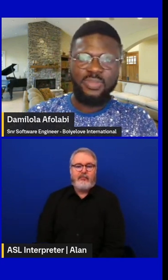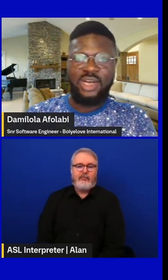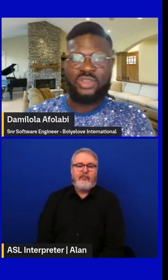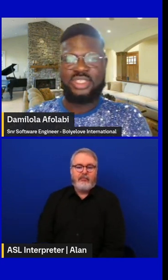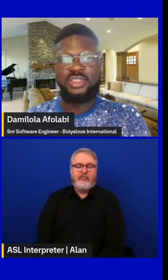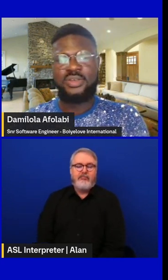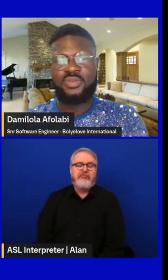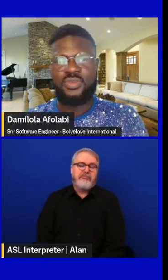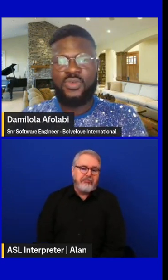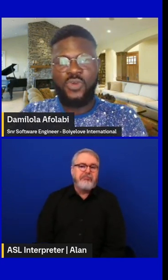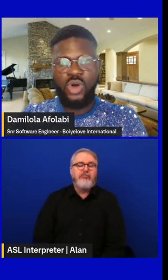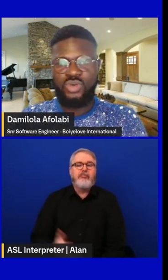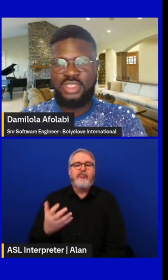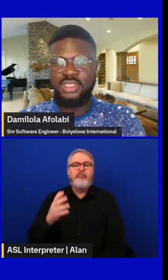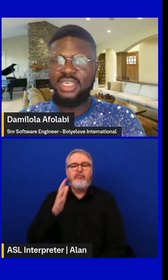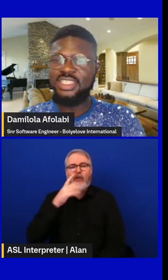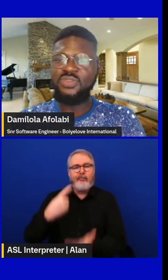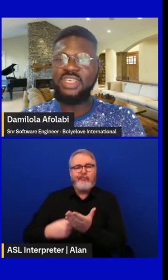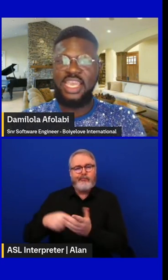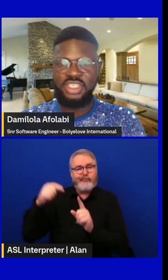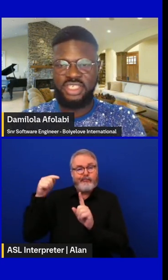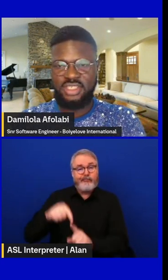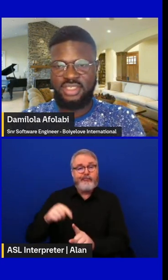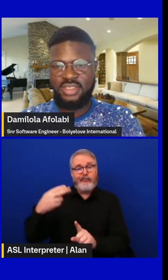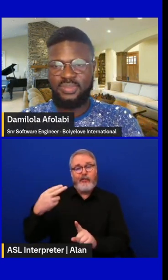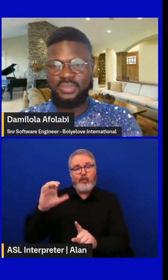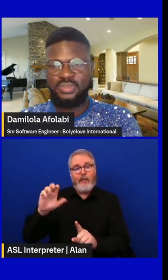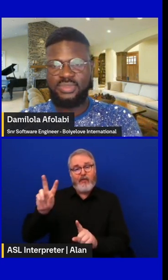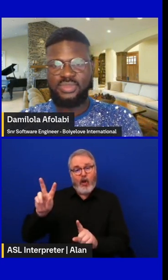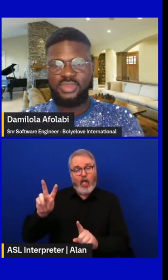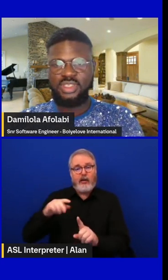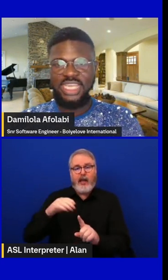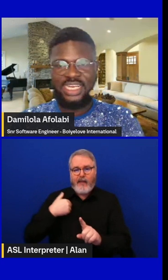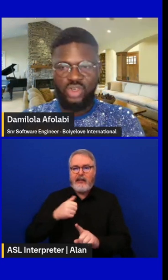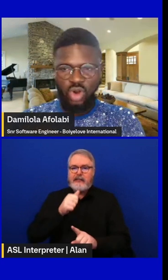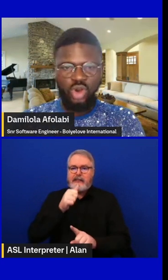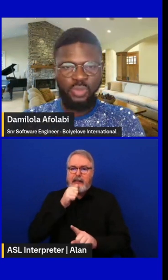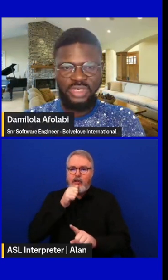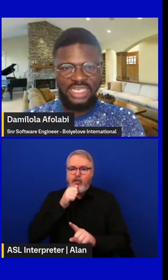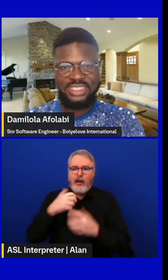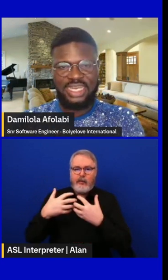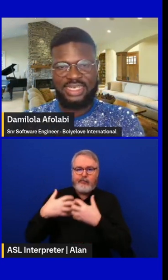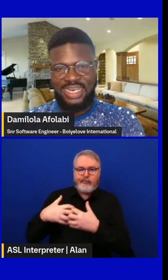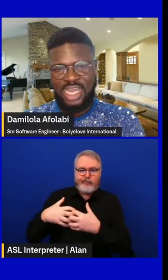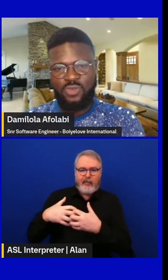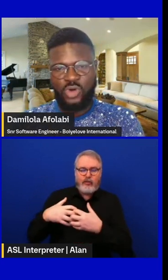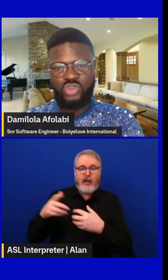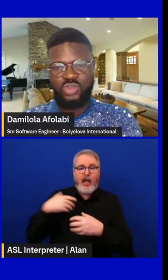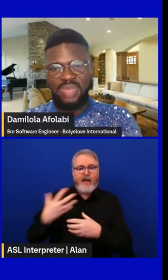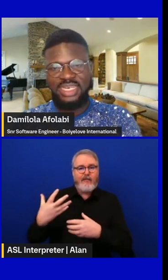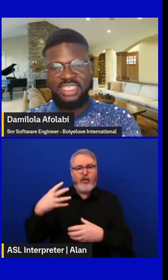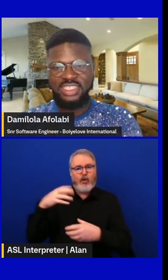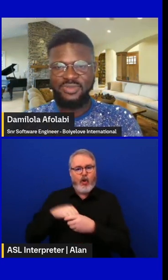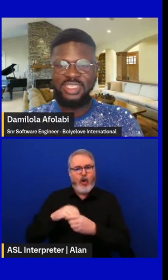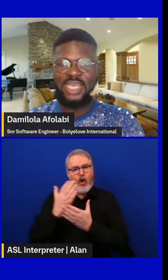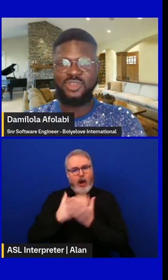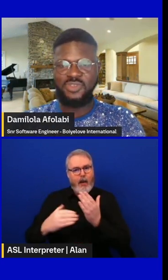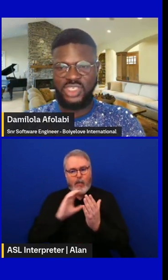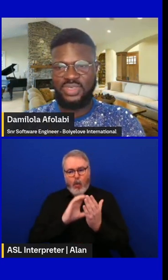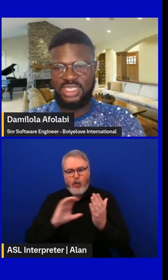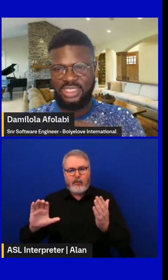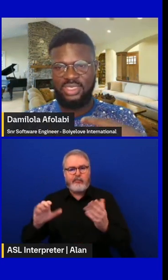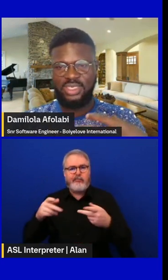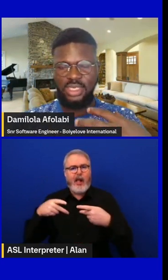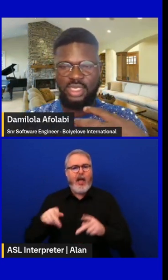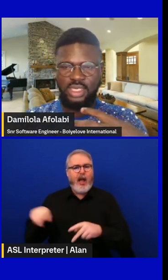Let's talk about Vault secret engines. They are the core components that allow Vault to manage different types